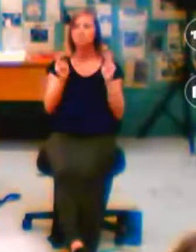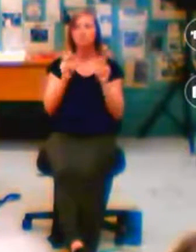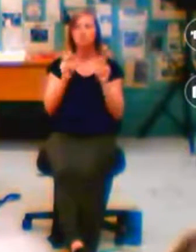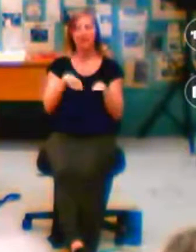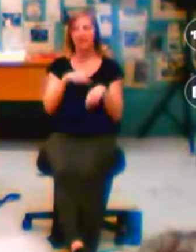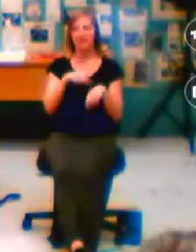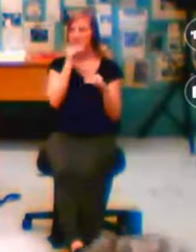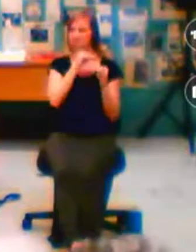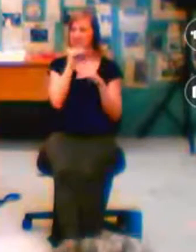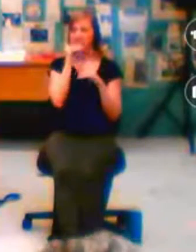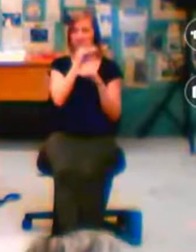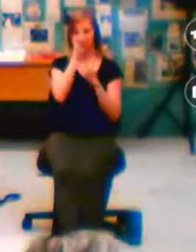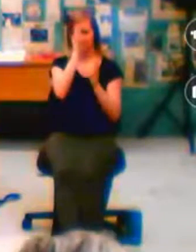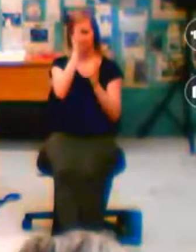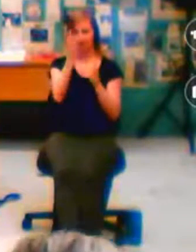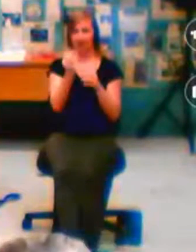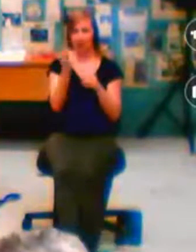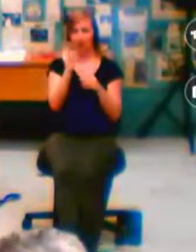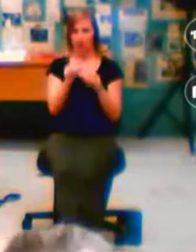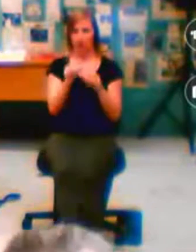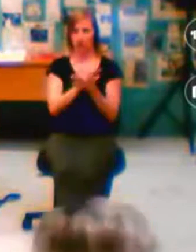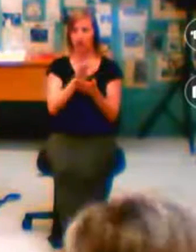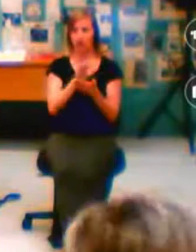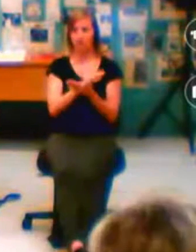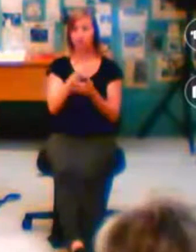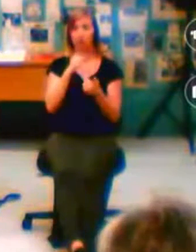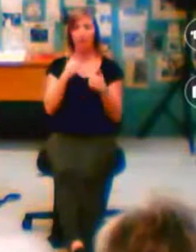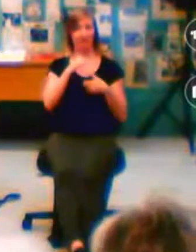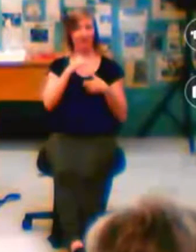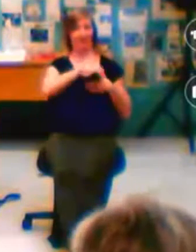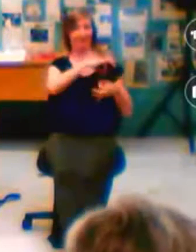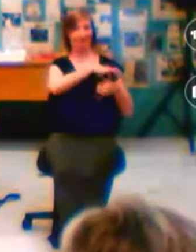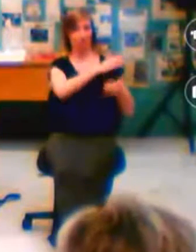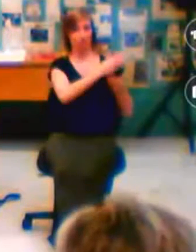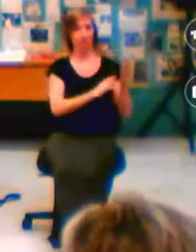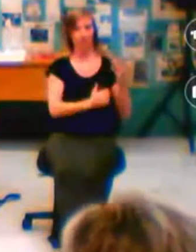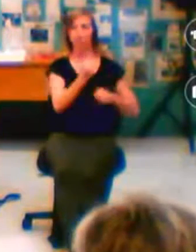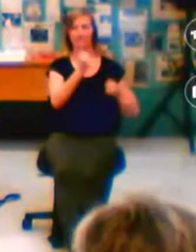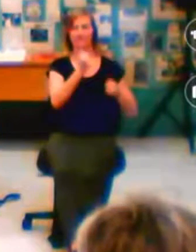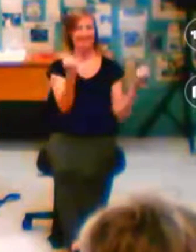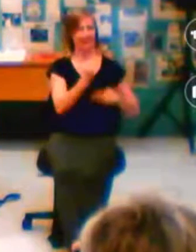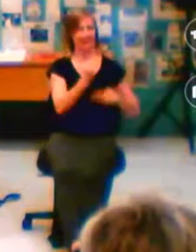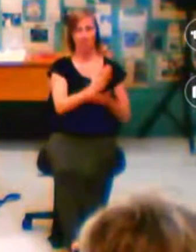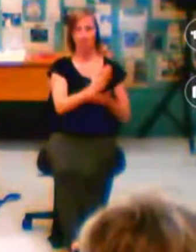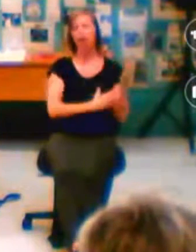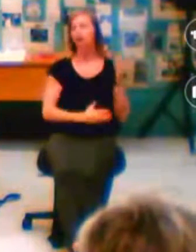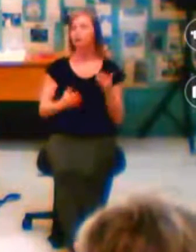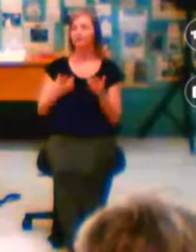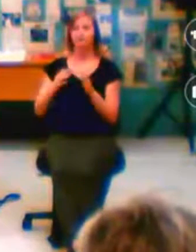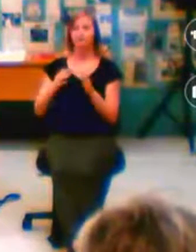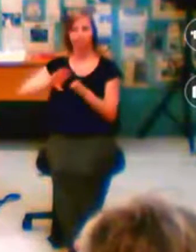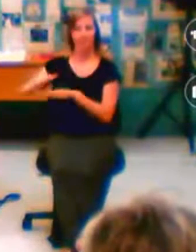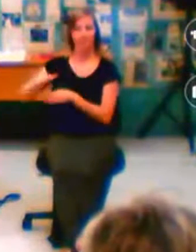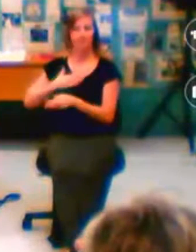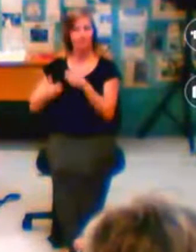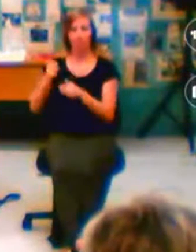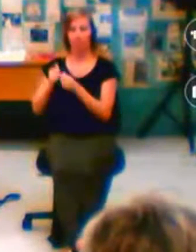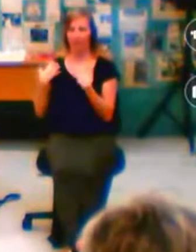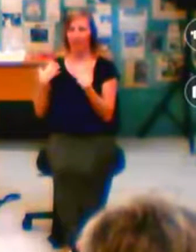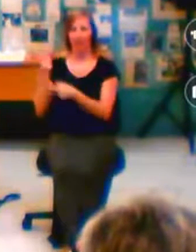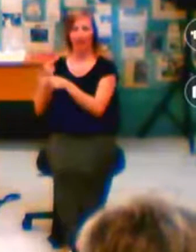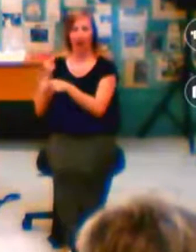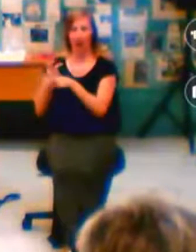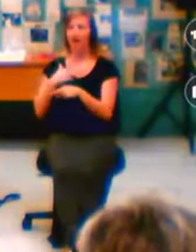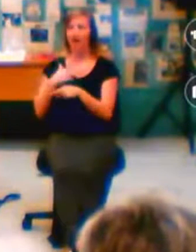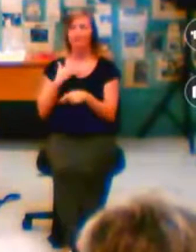in Colorado for a year. There's no document you can require to show that. And this is an age of forged documents. So